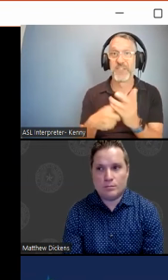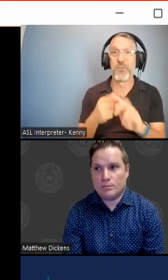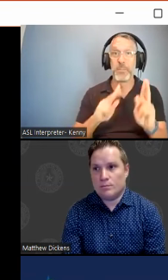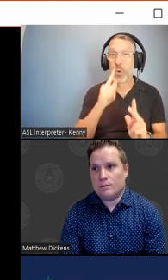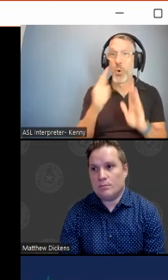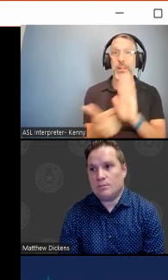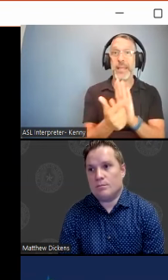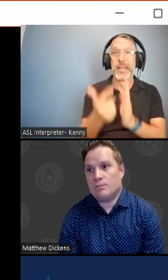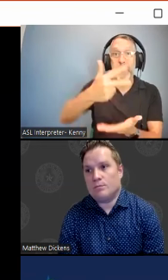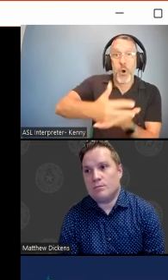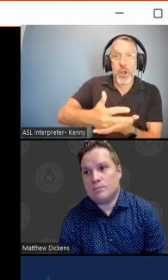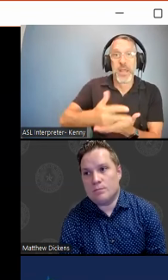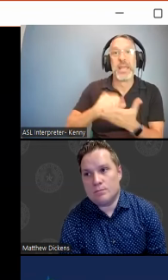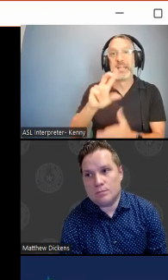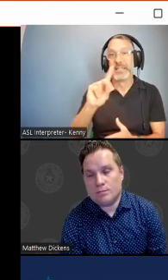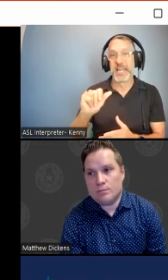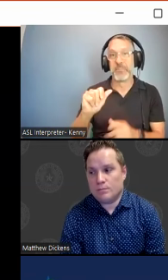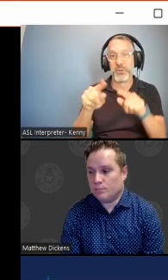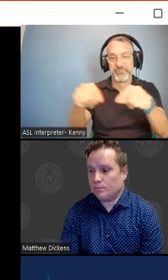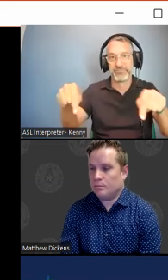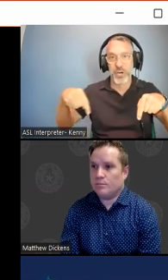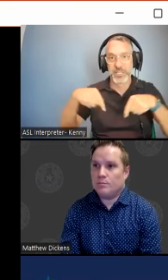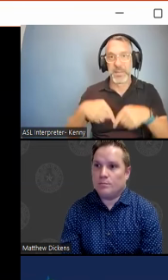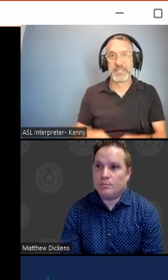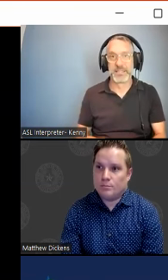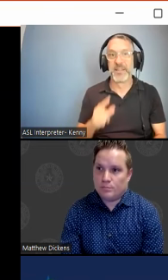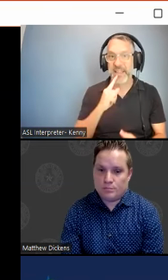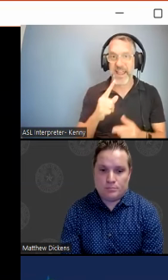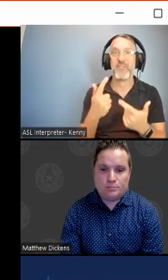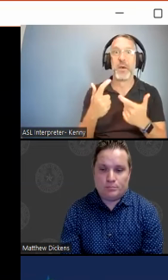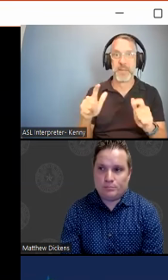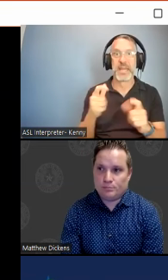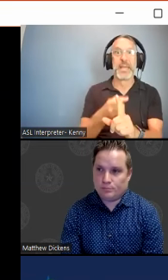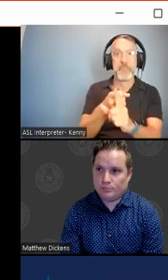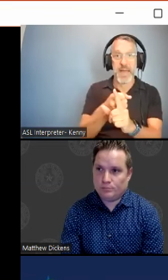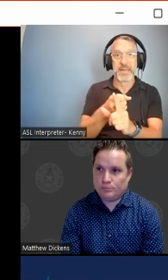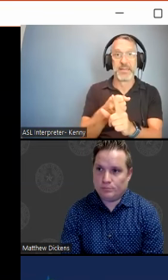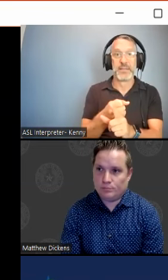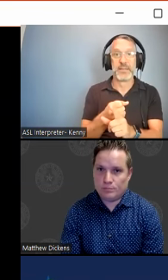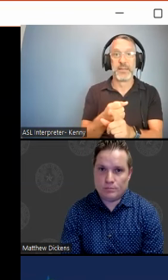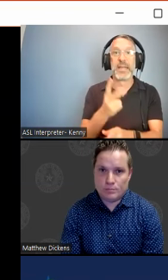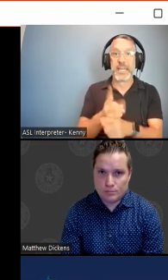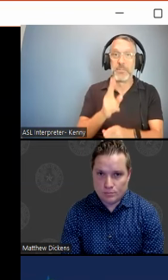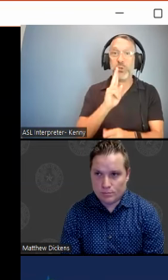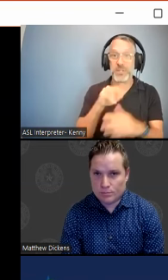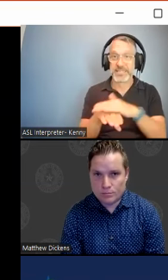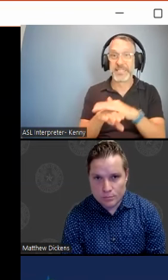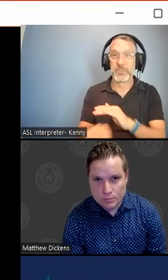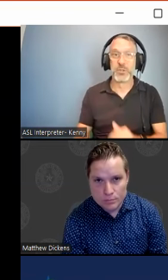illegally parking in disabled parking spaces. So they have a significant impact in keeping Houston